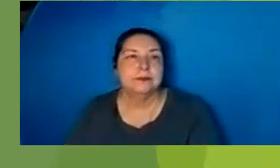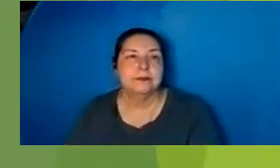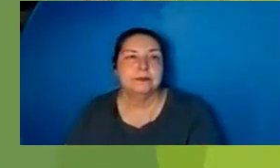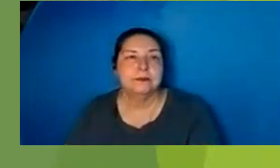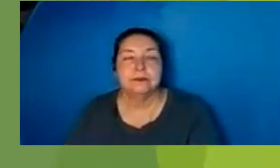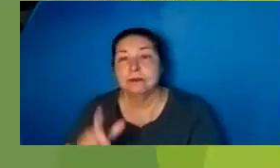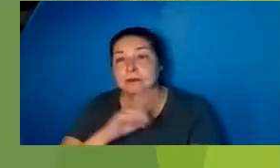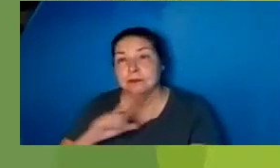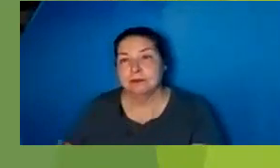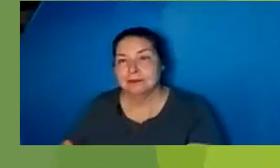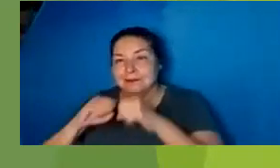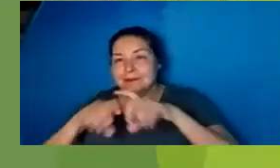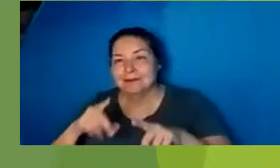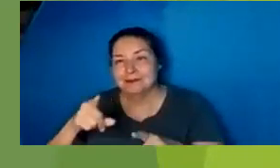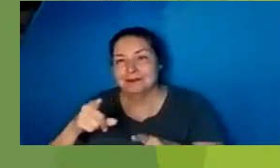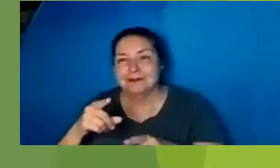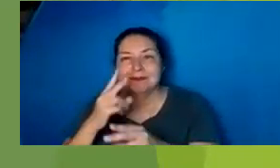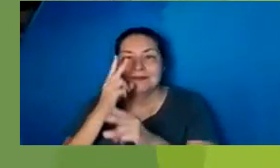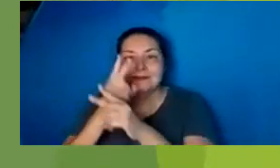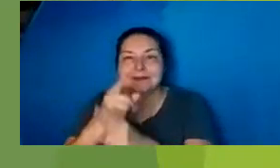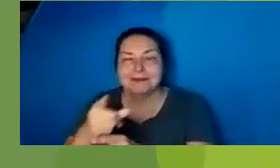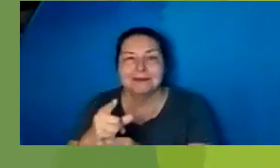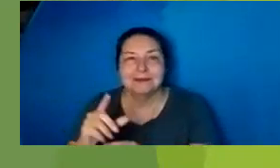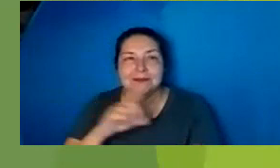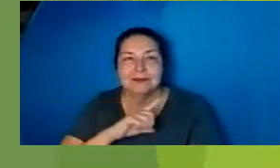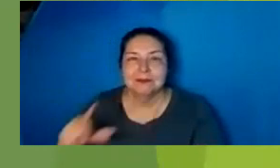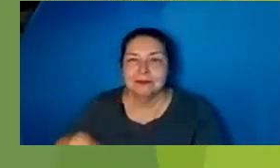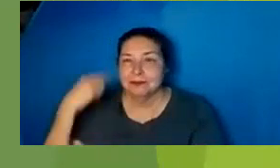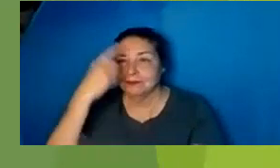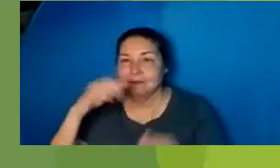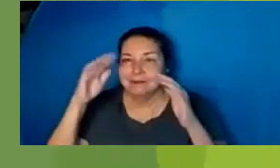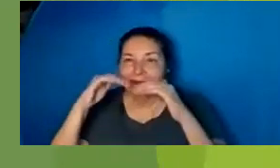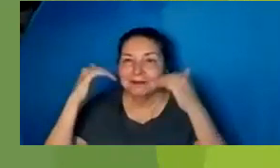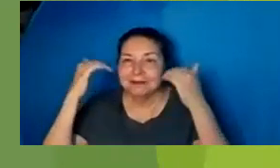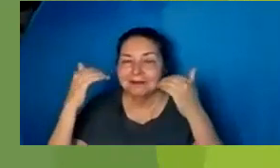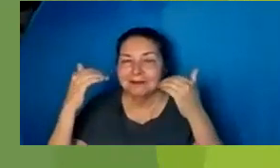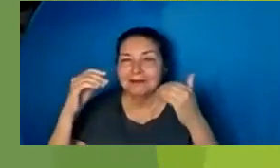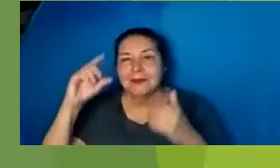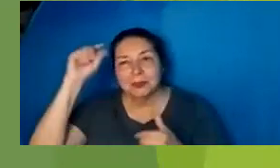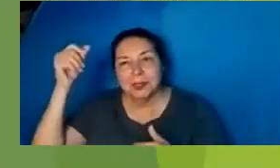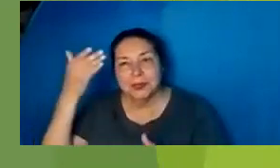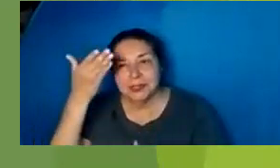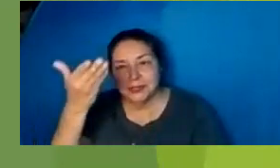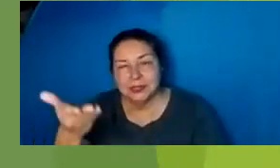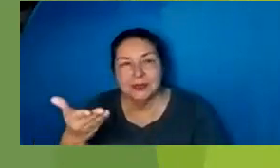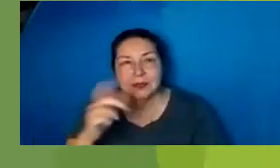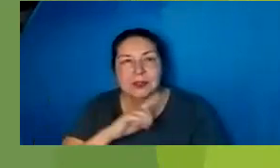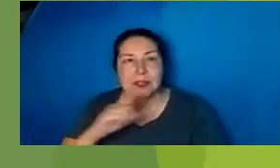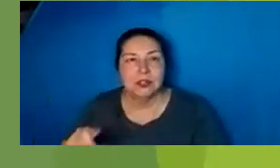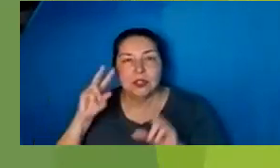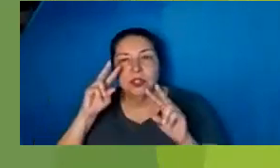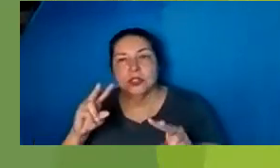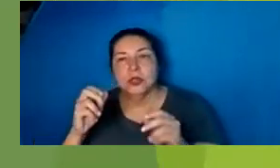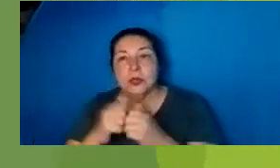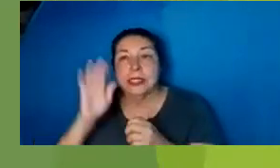The Lord bless you and keep you. The Lord make his face shine upon you and be gracious to you. The Lord look upon